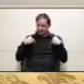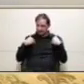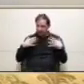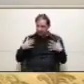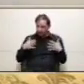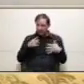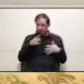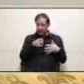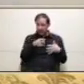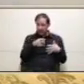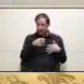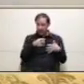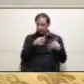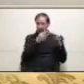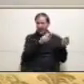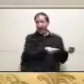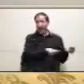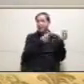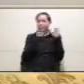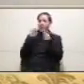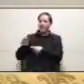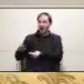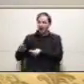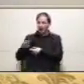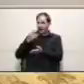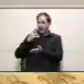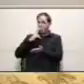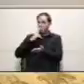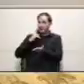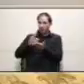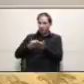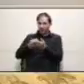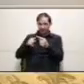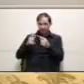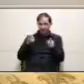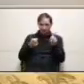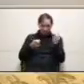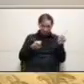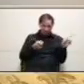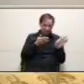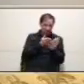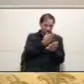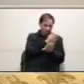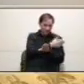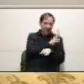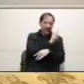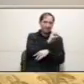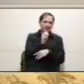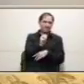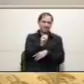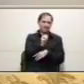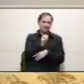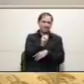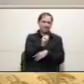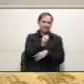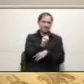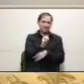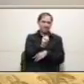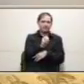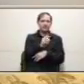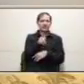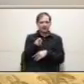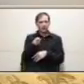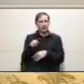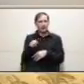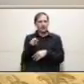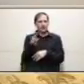did he receive the handover report from the Tate Maroga, the former MM, the former acting MM? Because that is what the minister is asking.